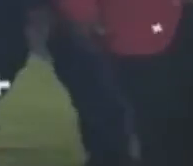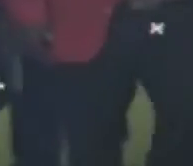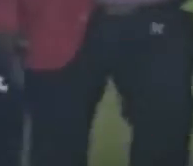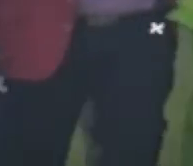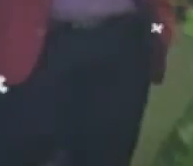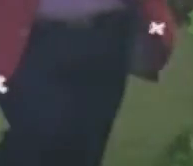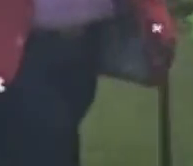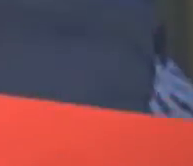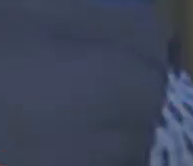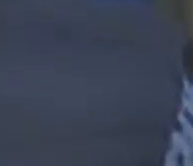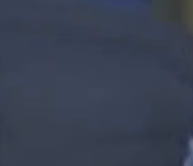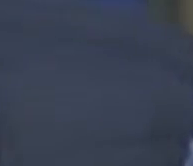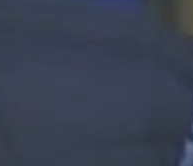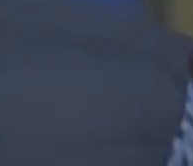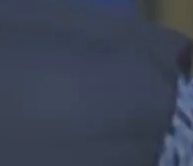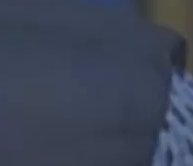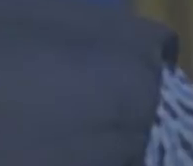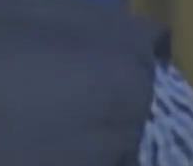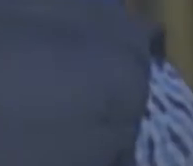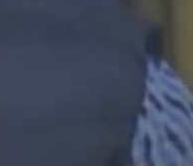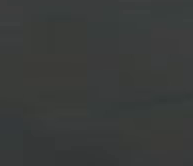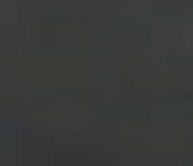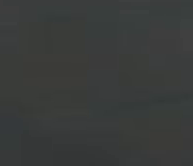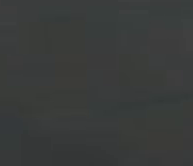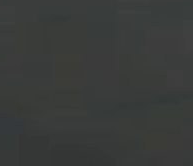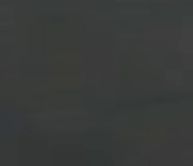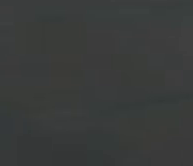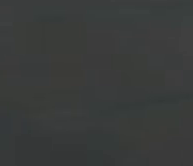prepare ahead of the problem?